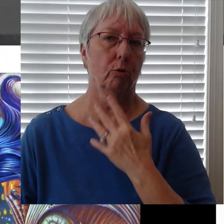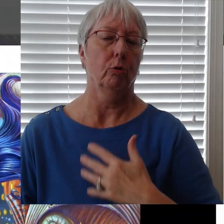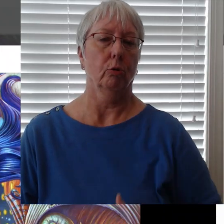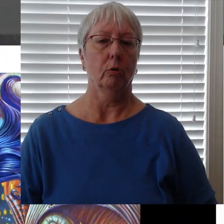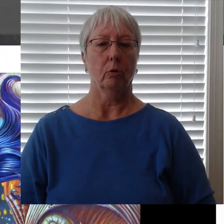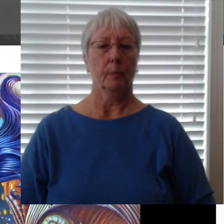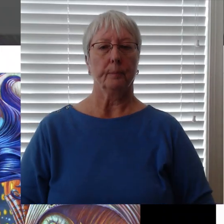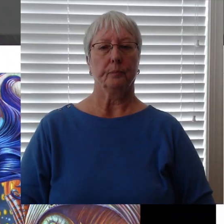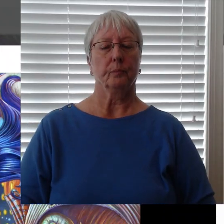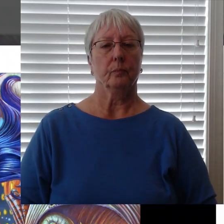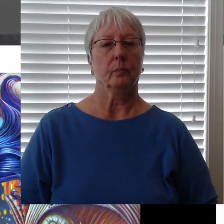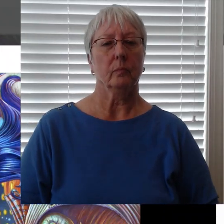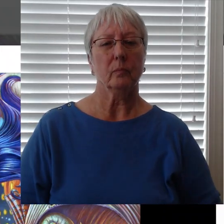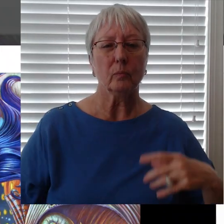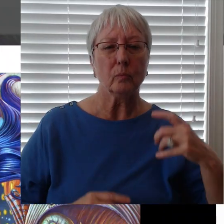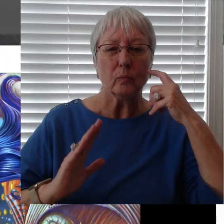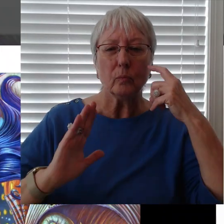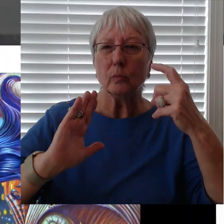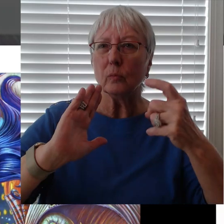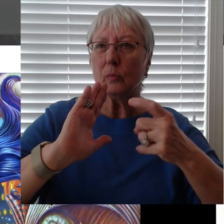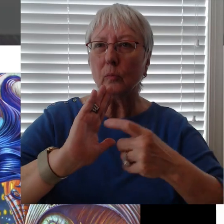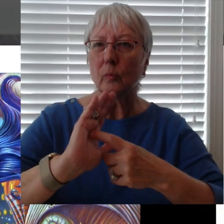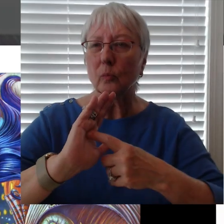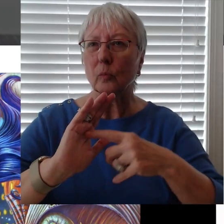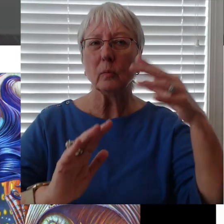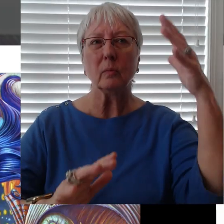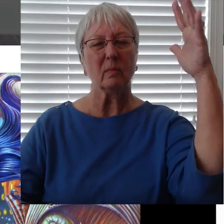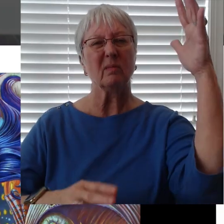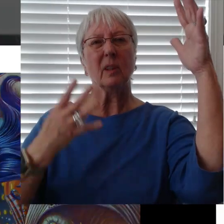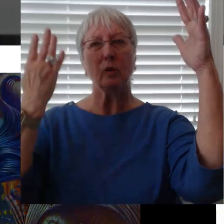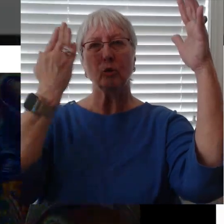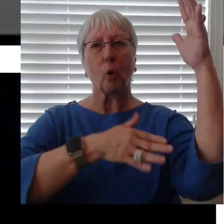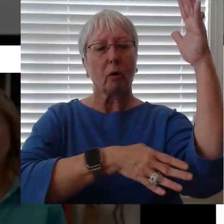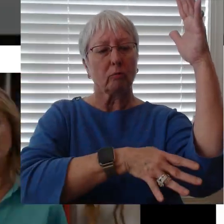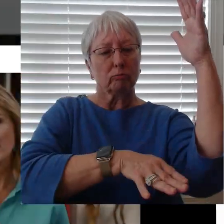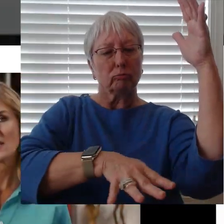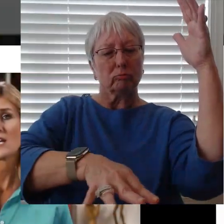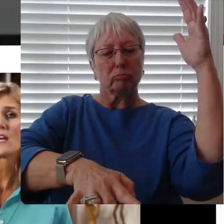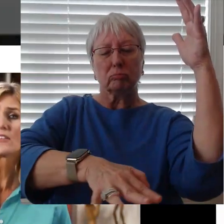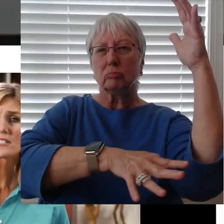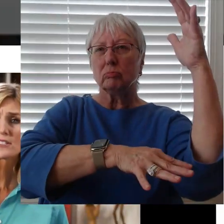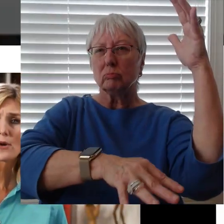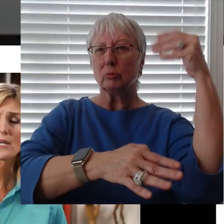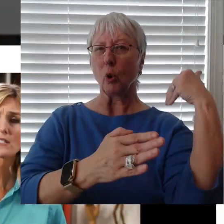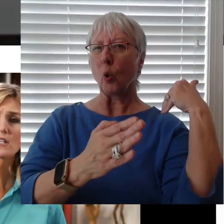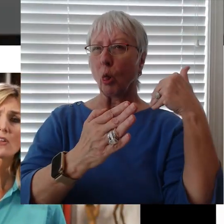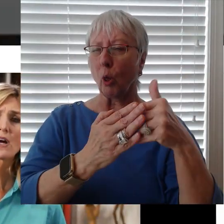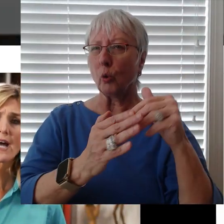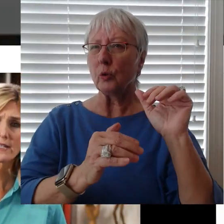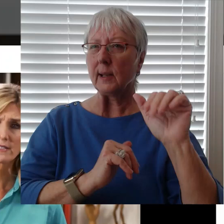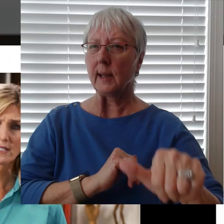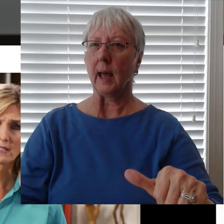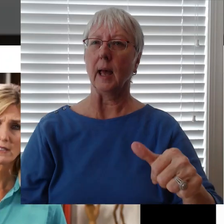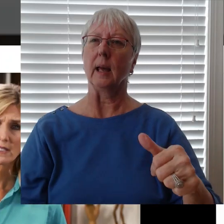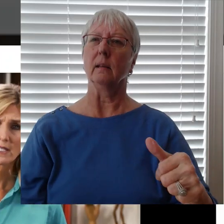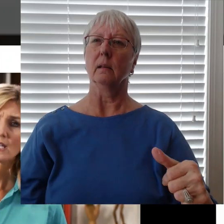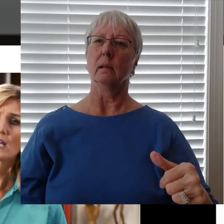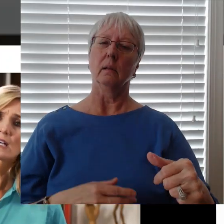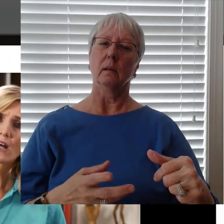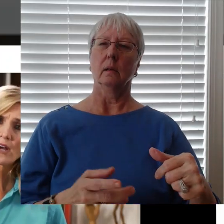turn around a form or be less visible are closest to the ground color. This is known as color